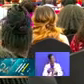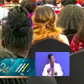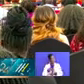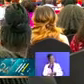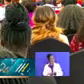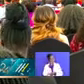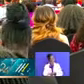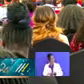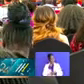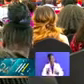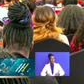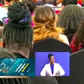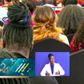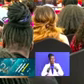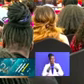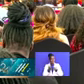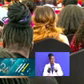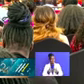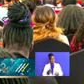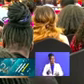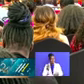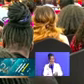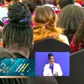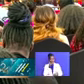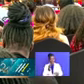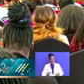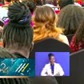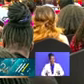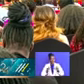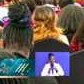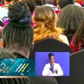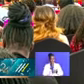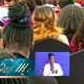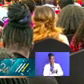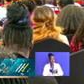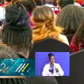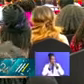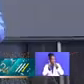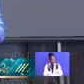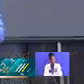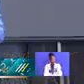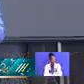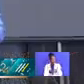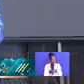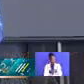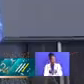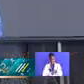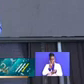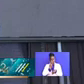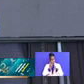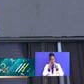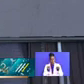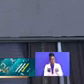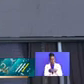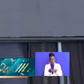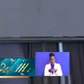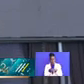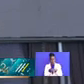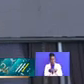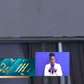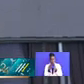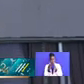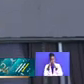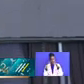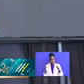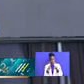aunt live so my aunt used to live in two rooms uh two rooms apartment